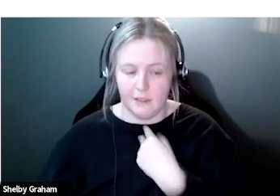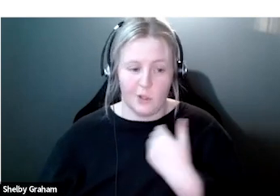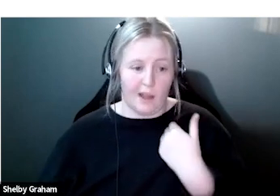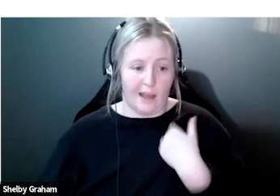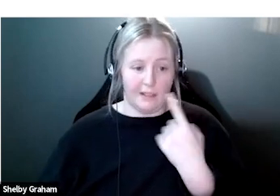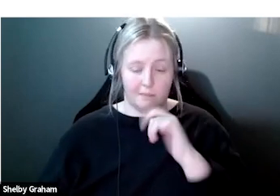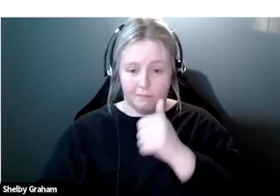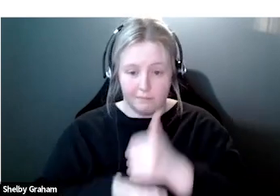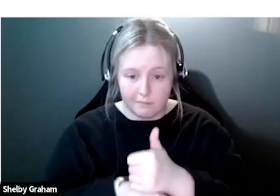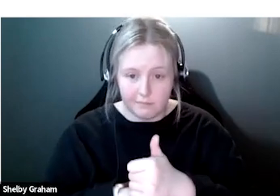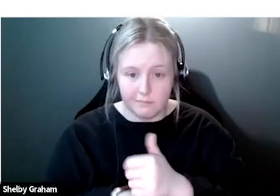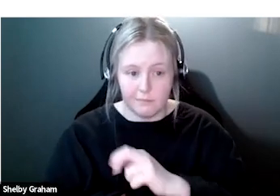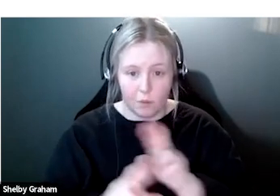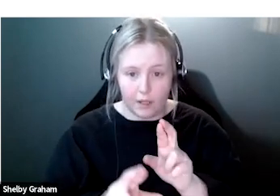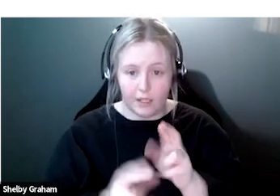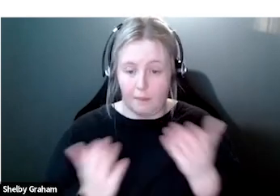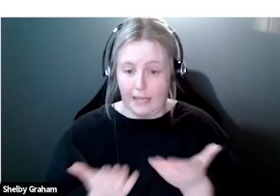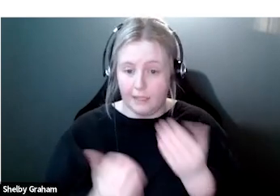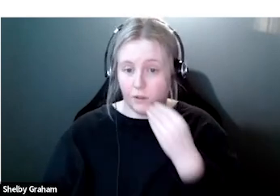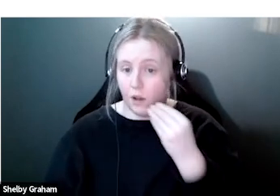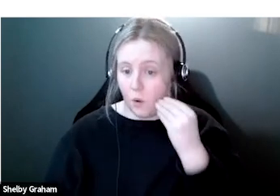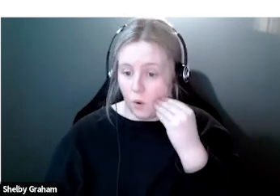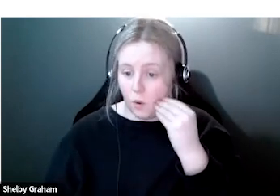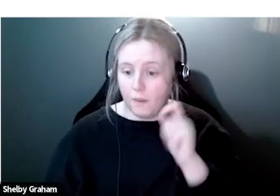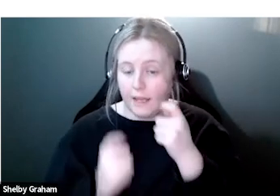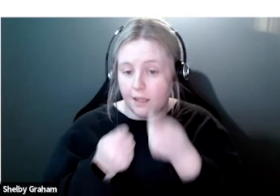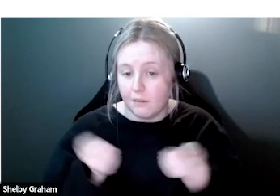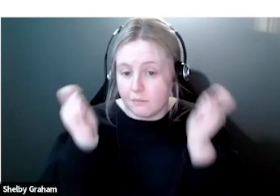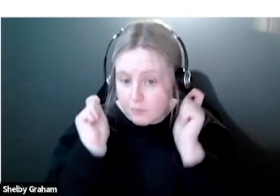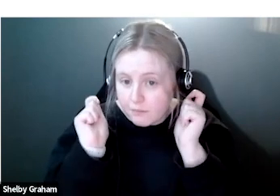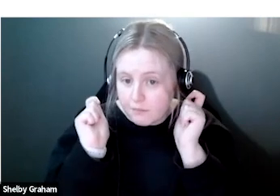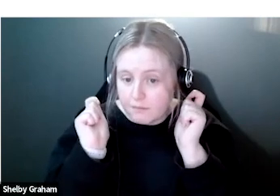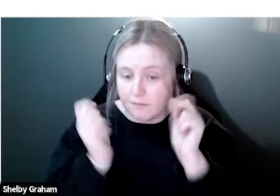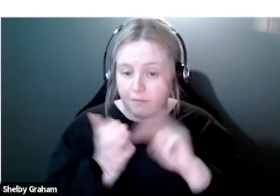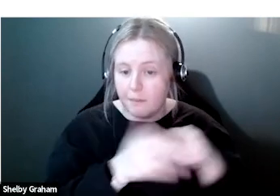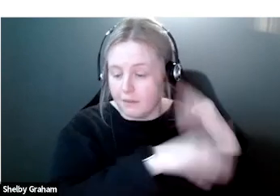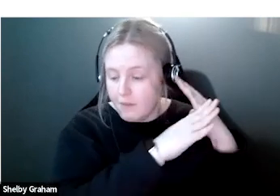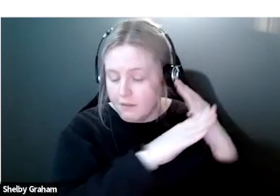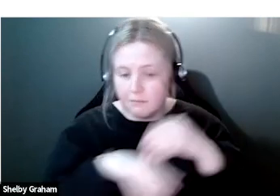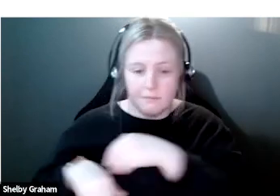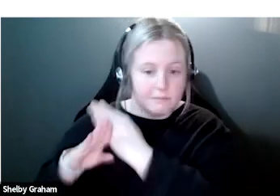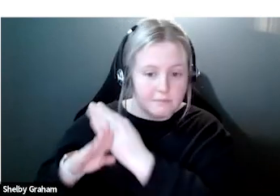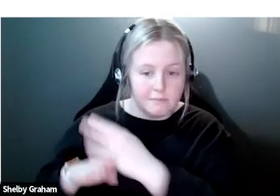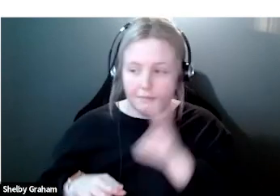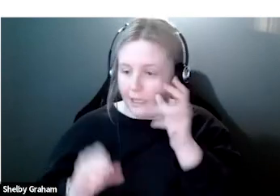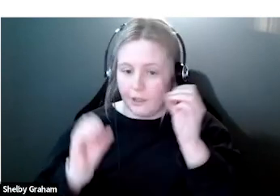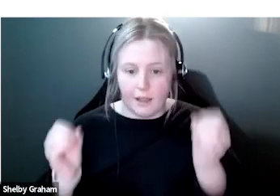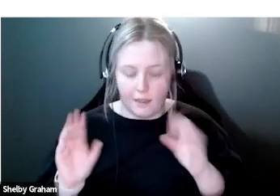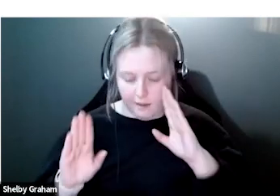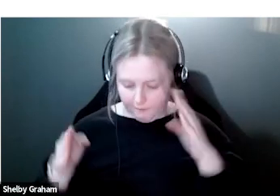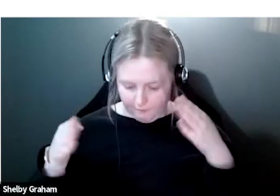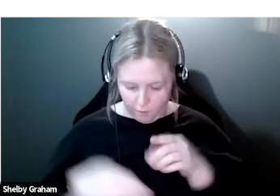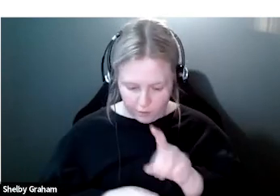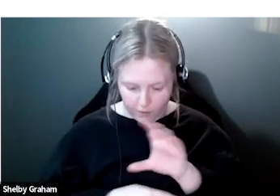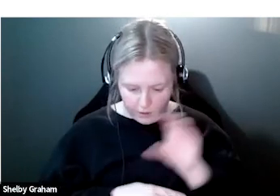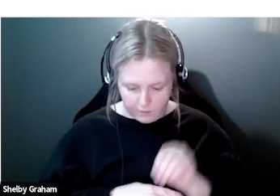place where I, at home, can put in my earbuds and block out everything and really focus is very